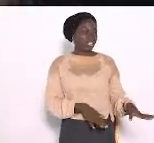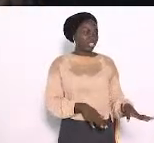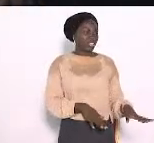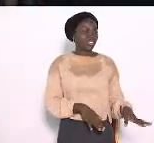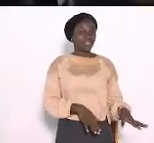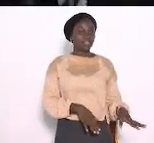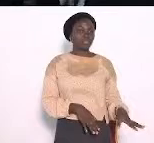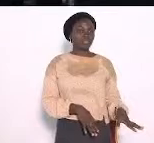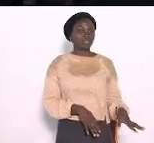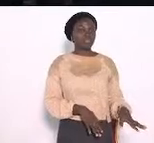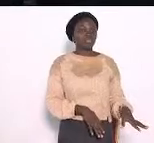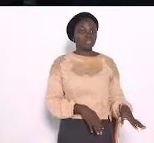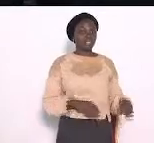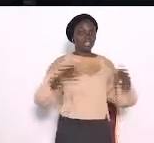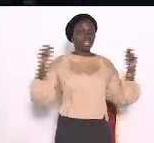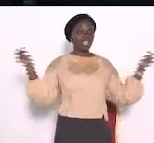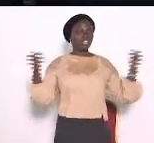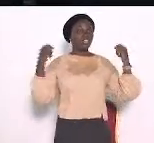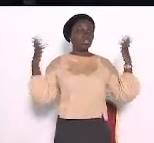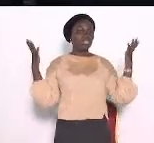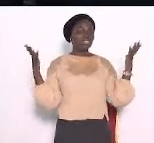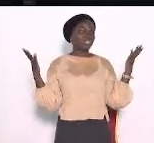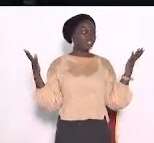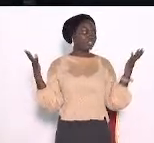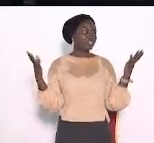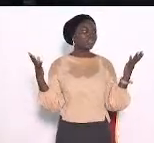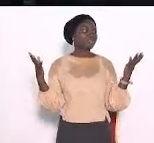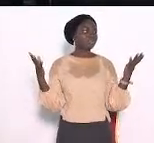come halelujah heluya